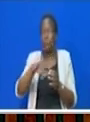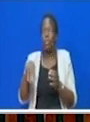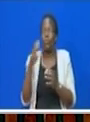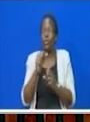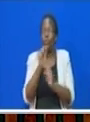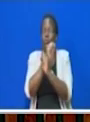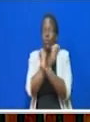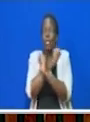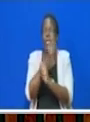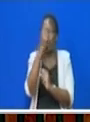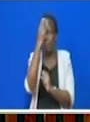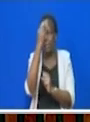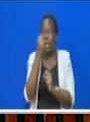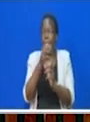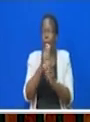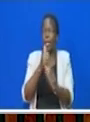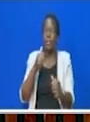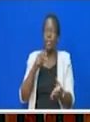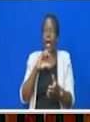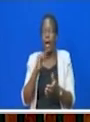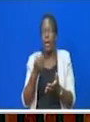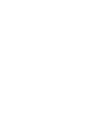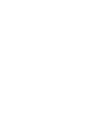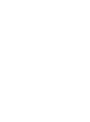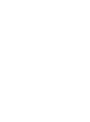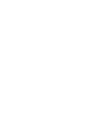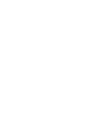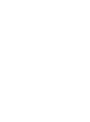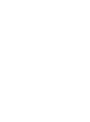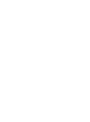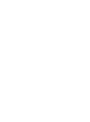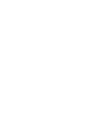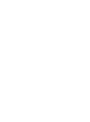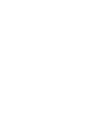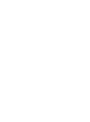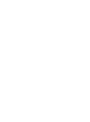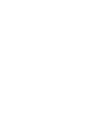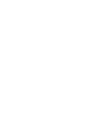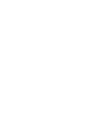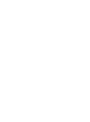protect the Maasai against other European invaders.